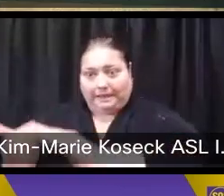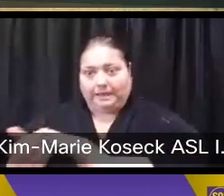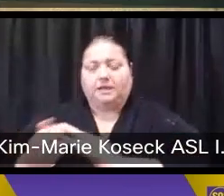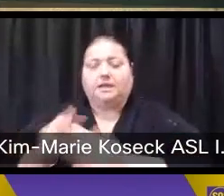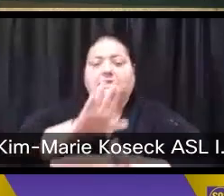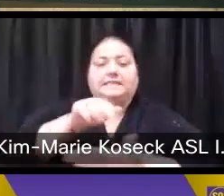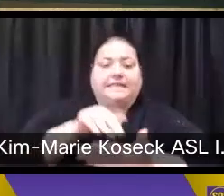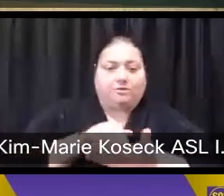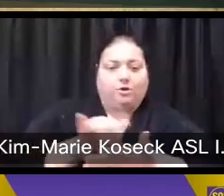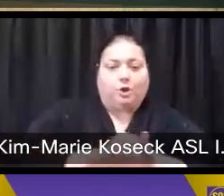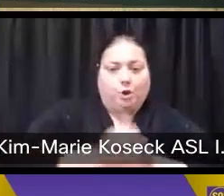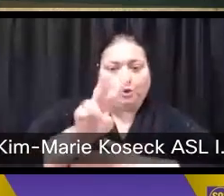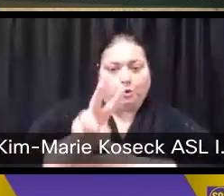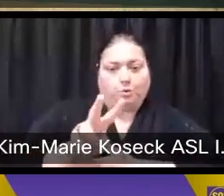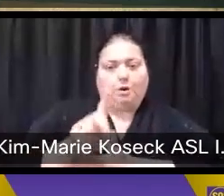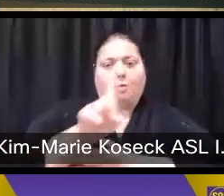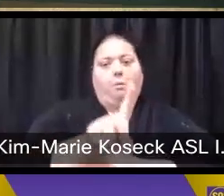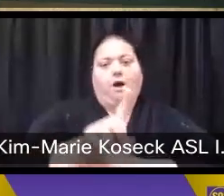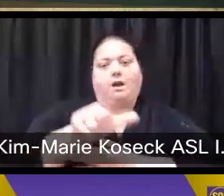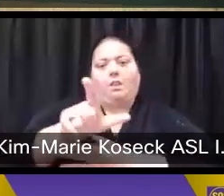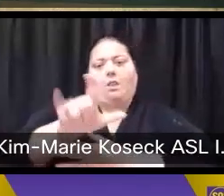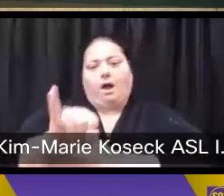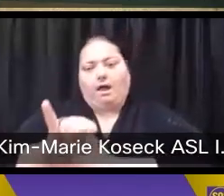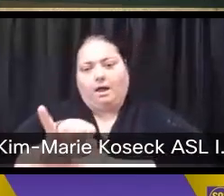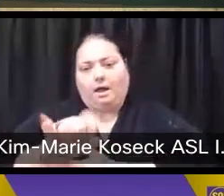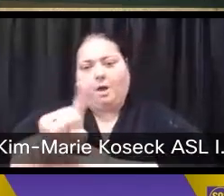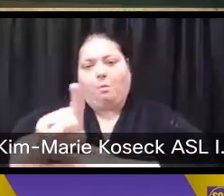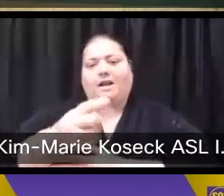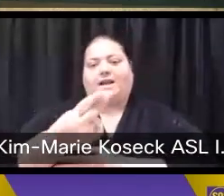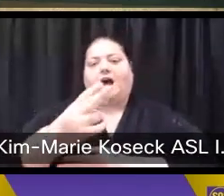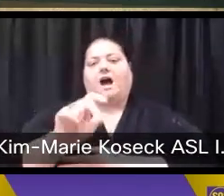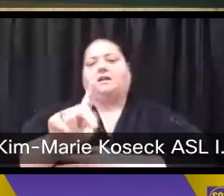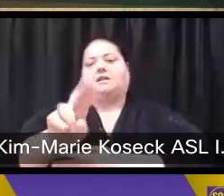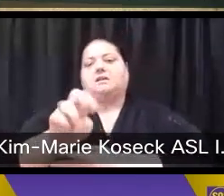the Central New York region, and then 1 on Long Island and 1 in the Hudson River